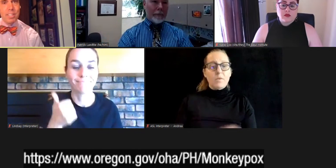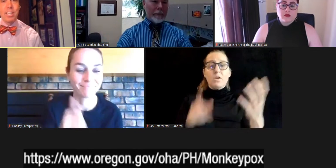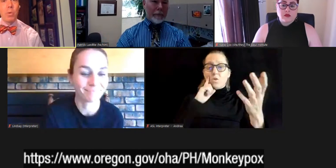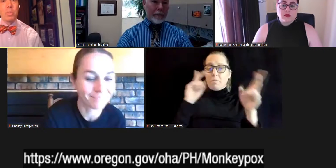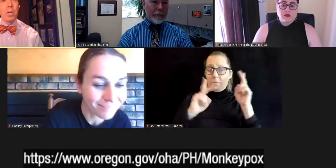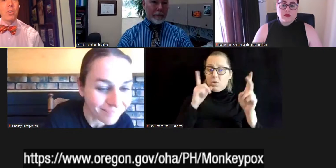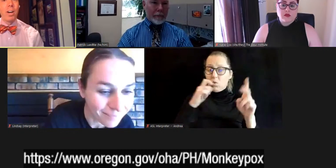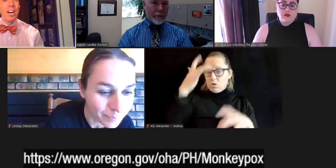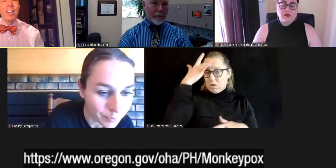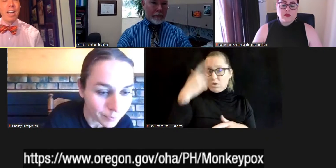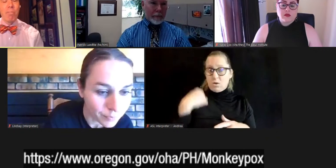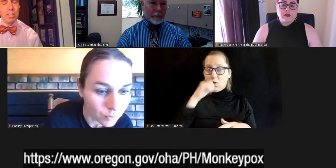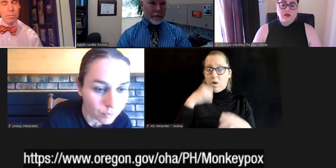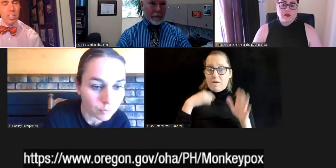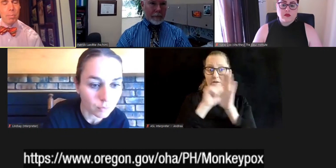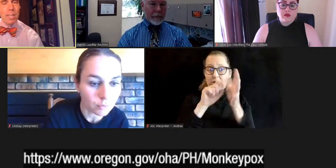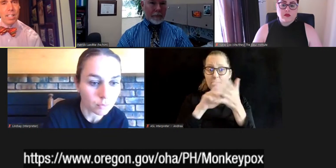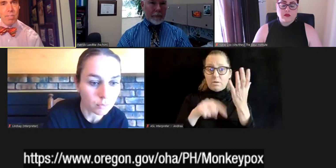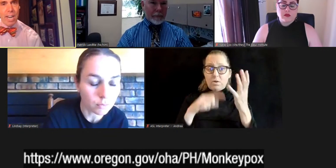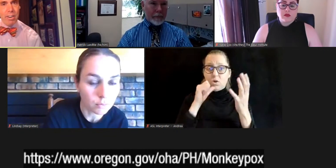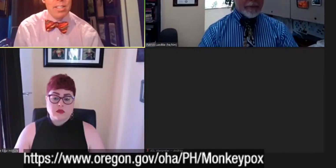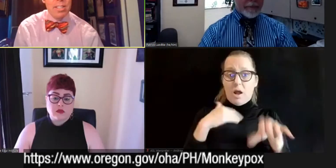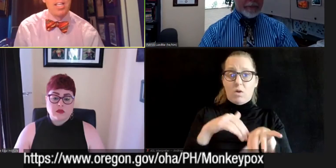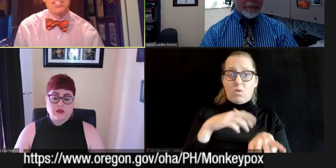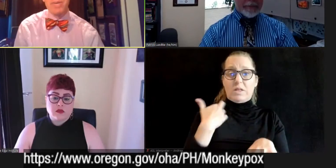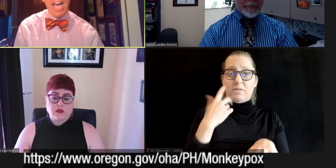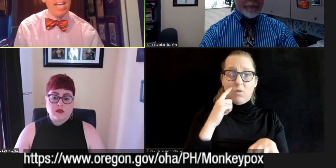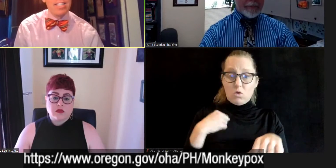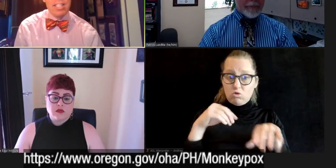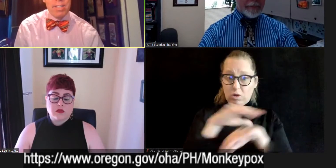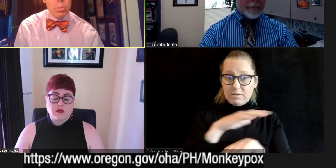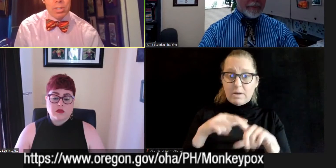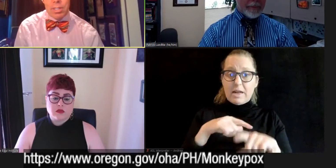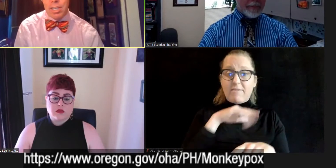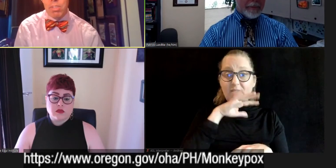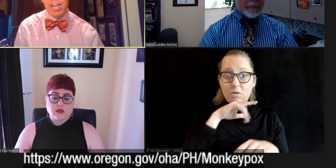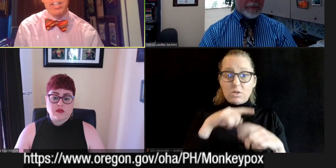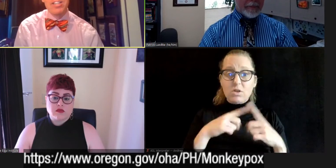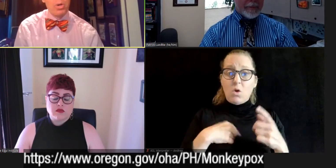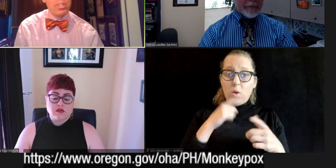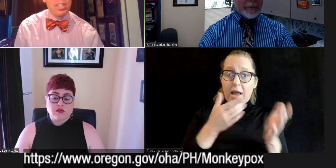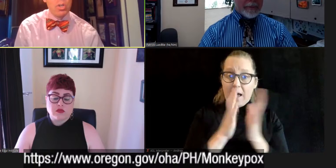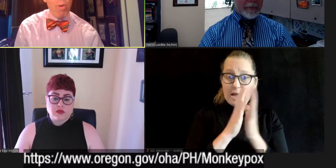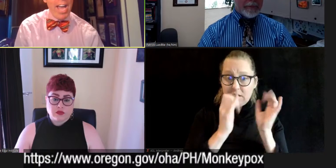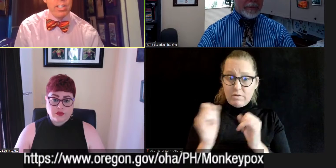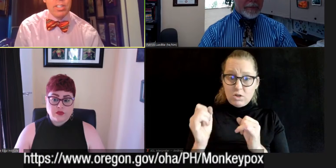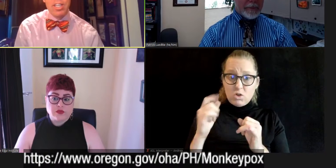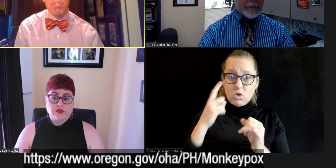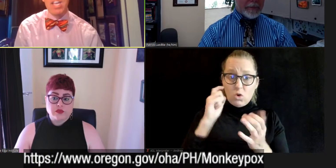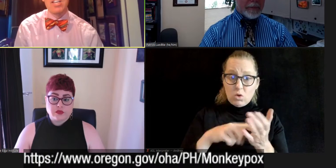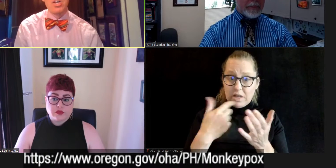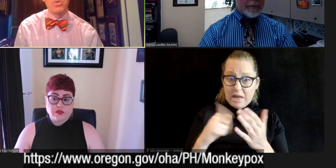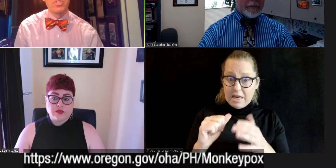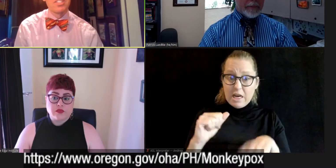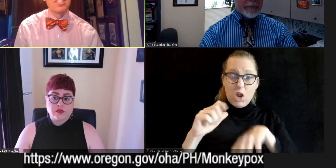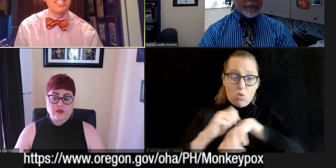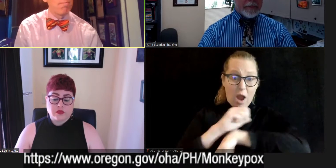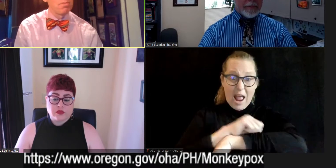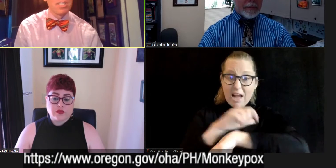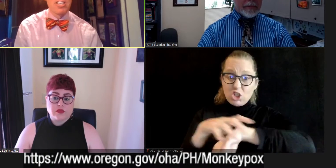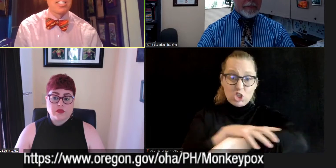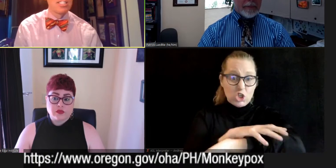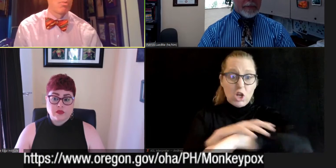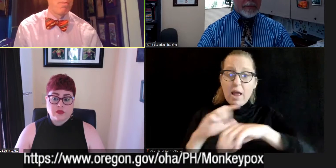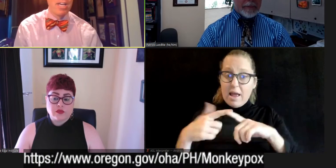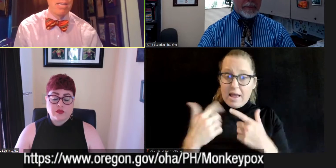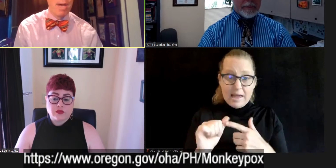symptoms, aren't at risk for transmitting this virus. So we ask individuals if they notice a new rash, if they notice